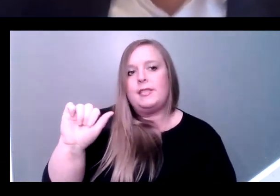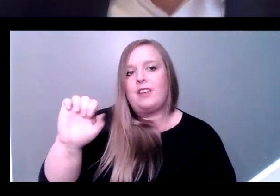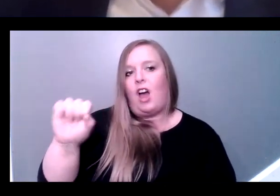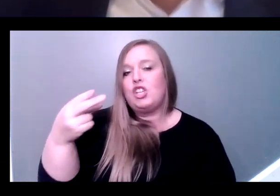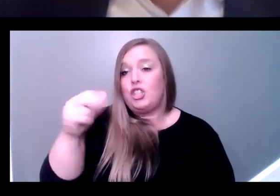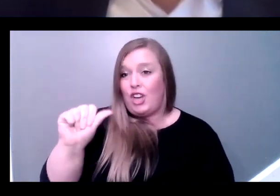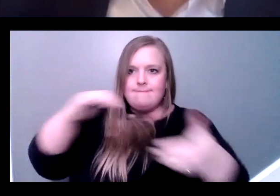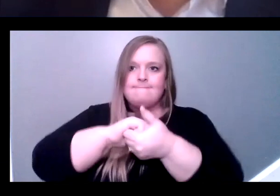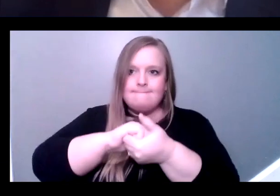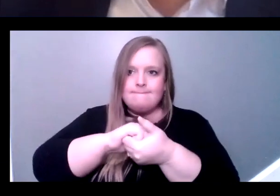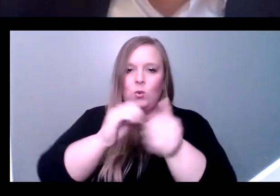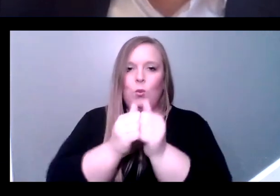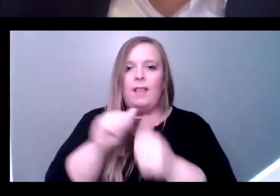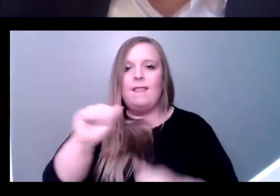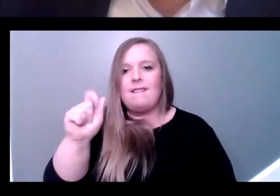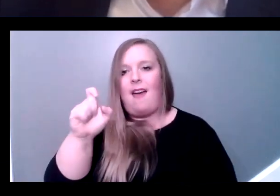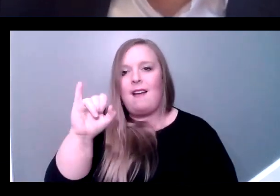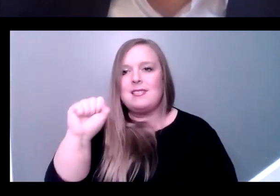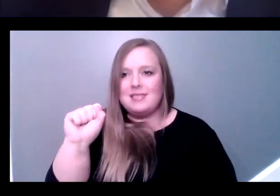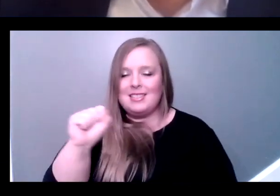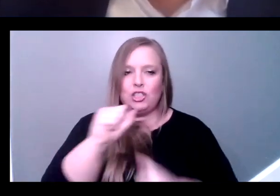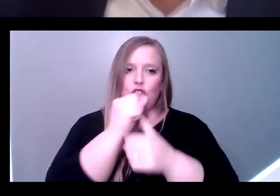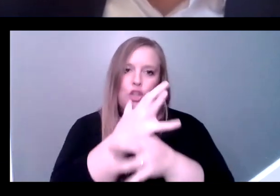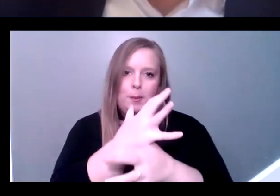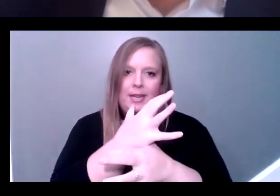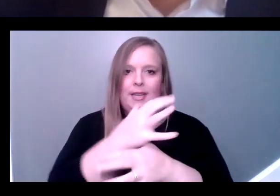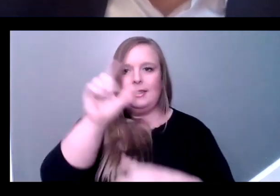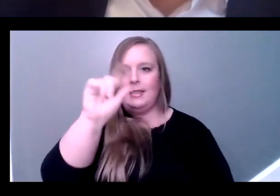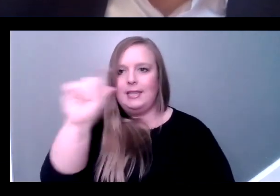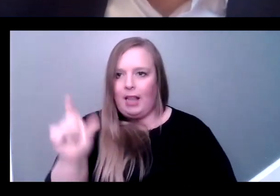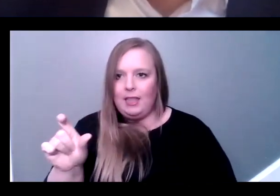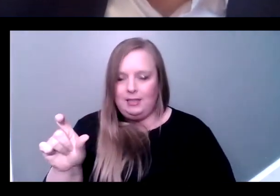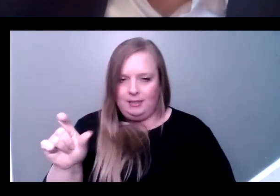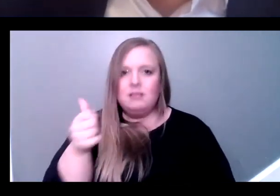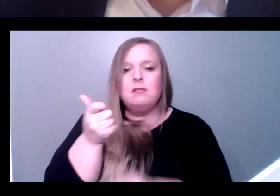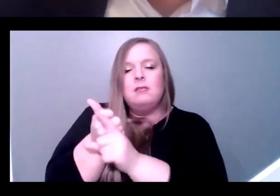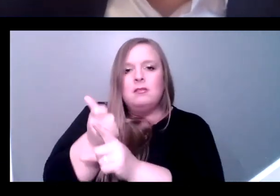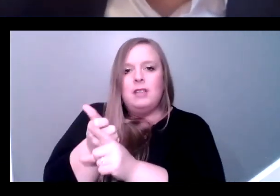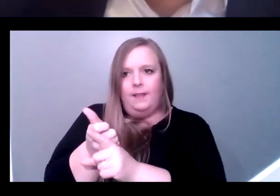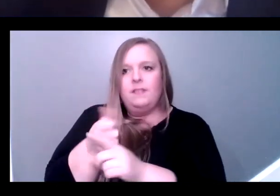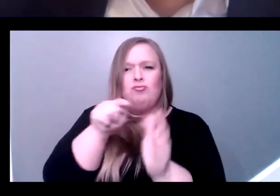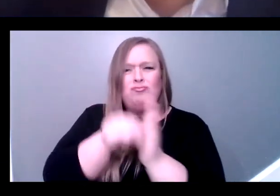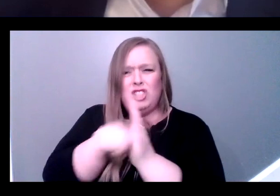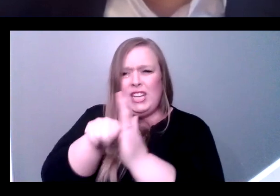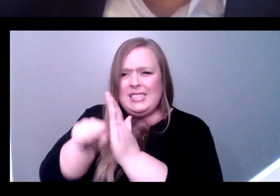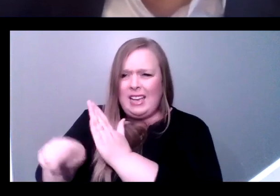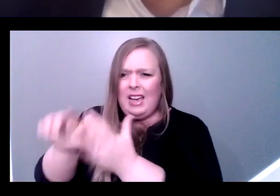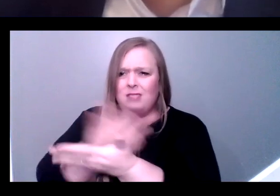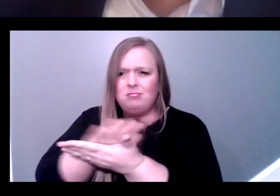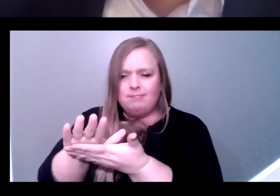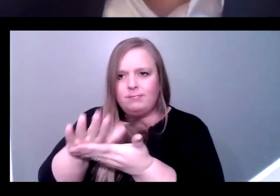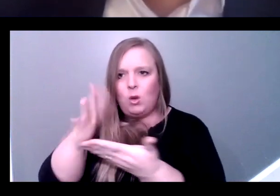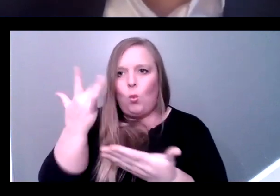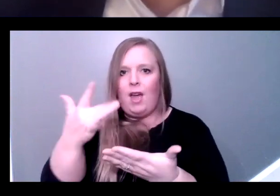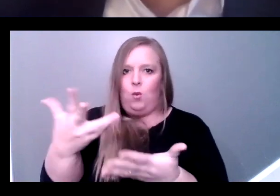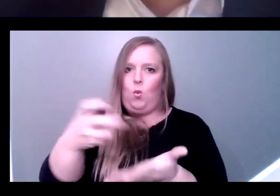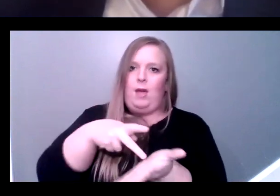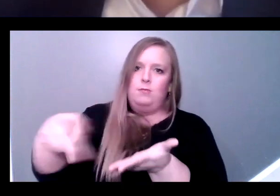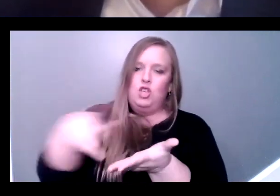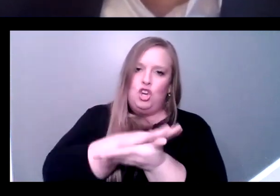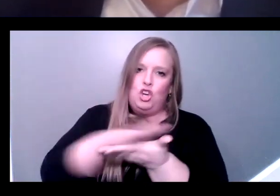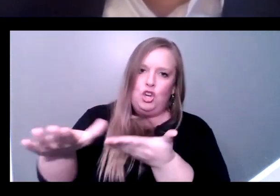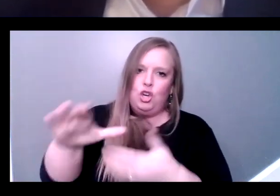Christianity. Now, the battle becomes mythological and going forward, and it's embedded in the national consciousness of